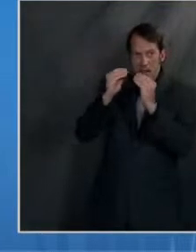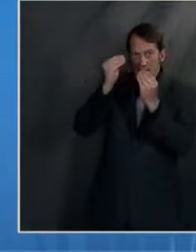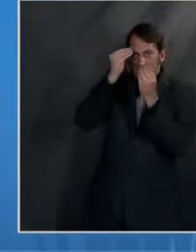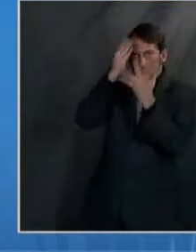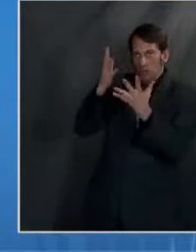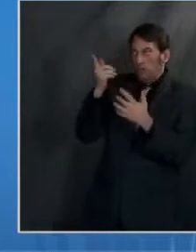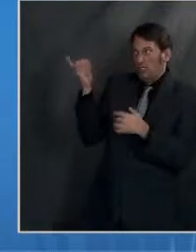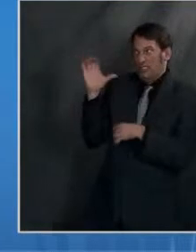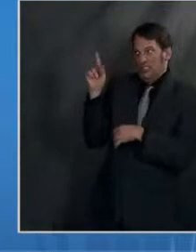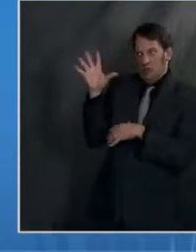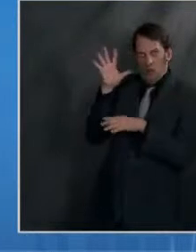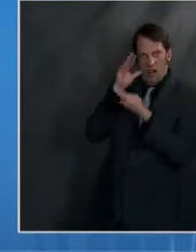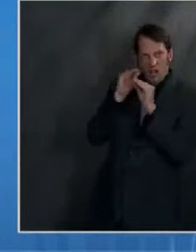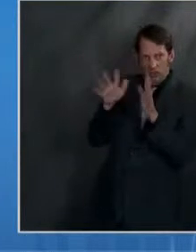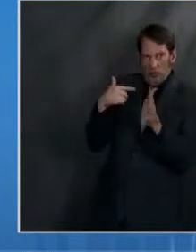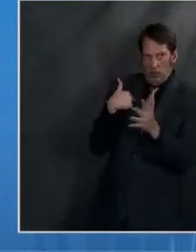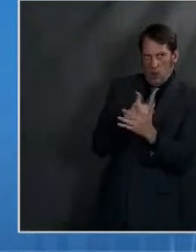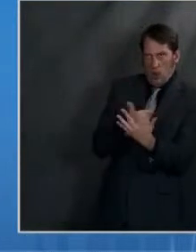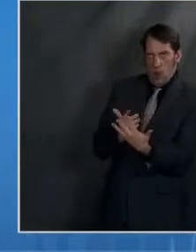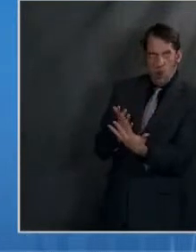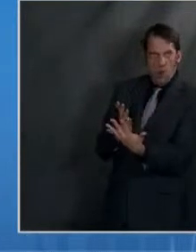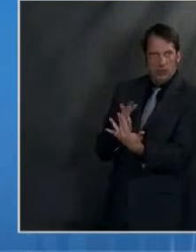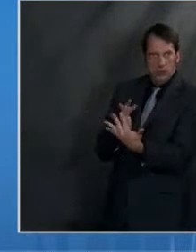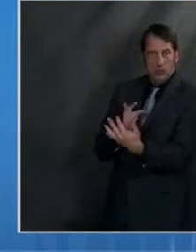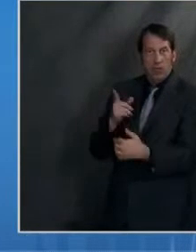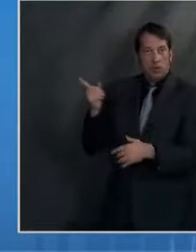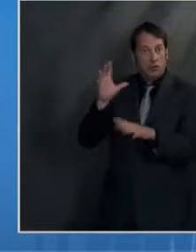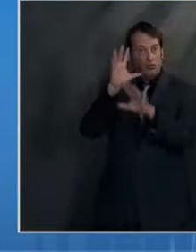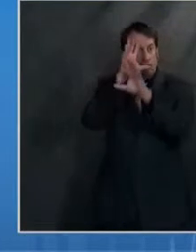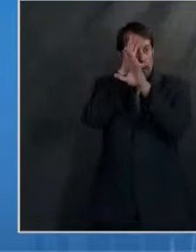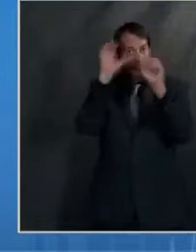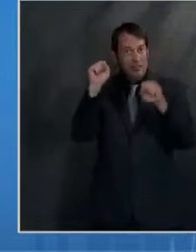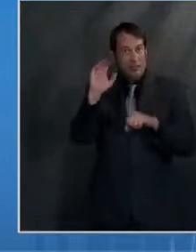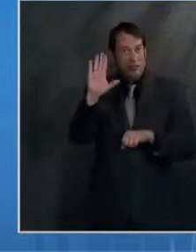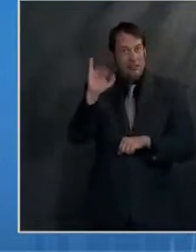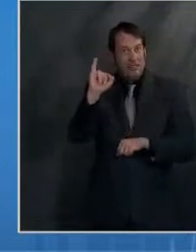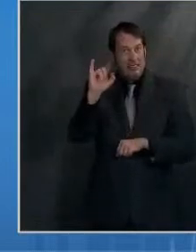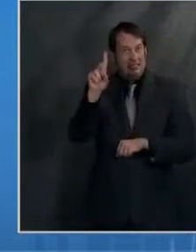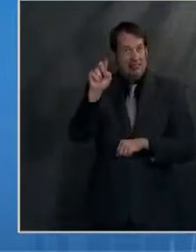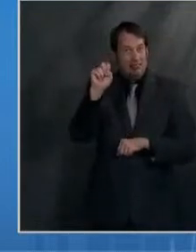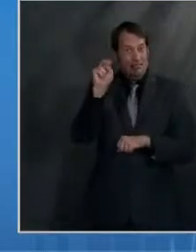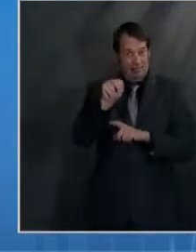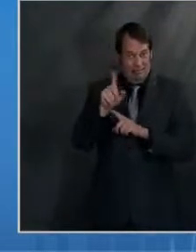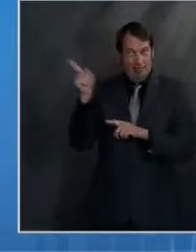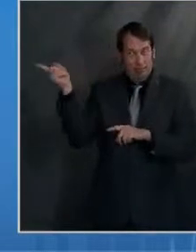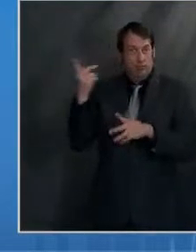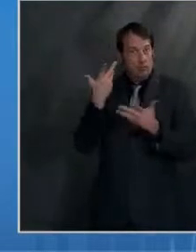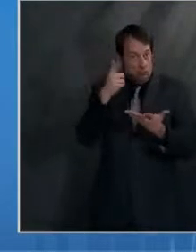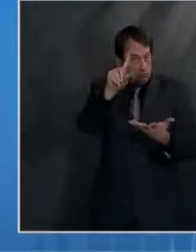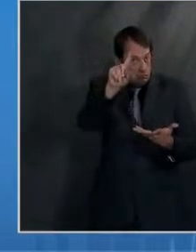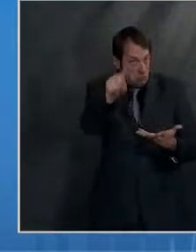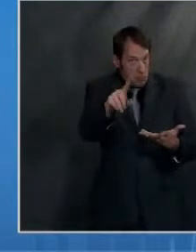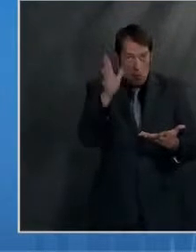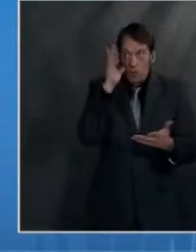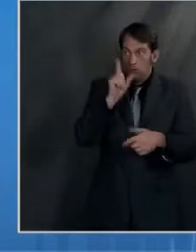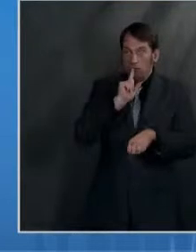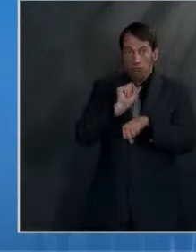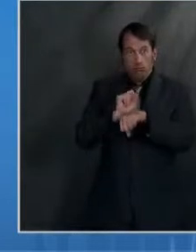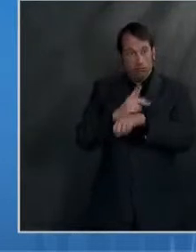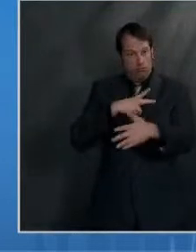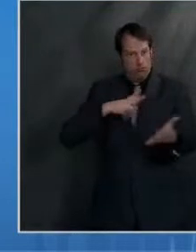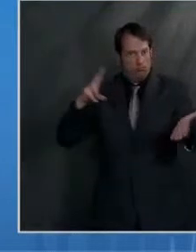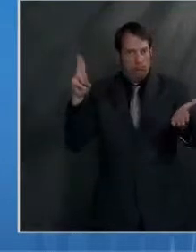order requiring mask wearing in all federal buildings, all federal places, and in